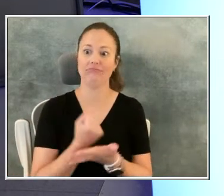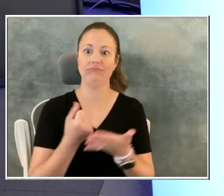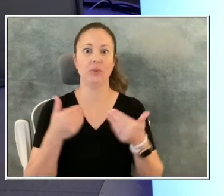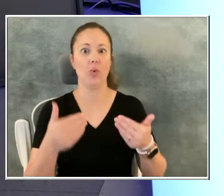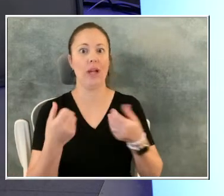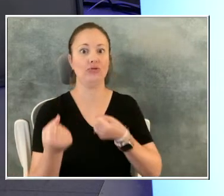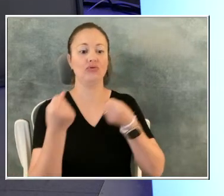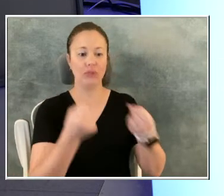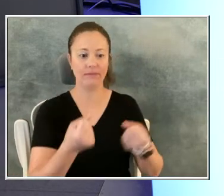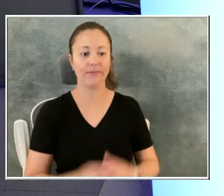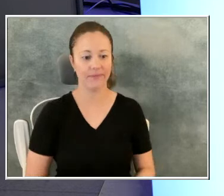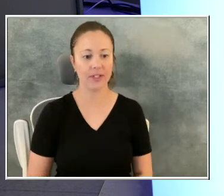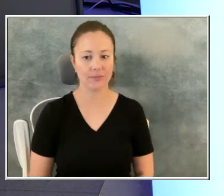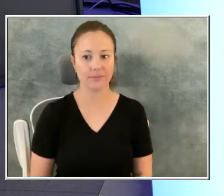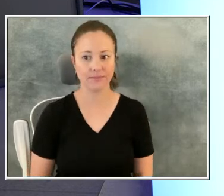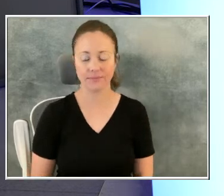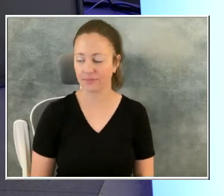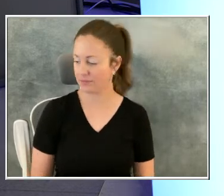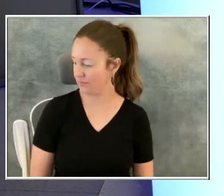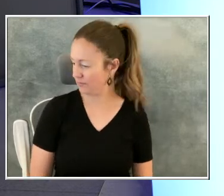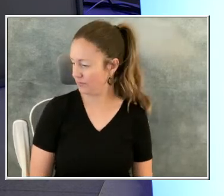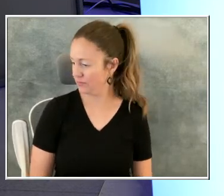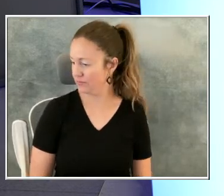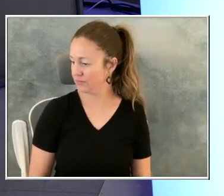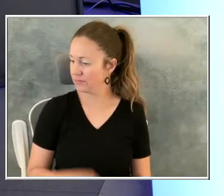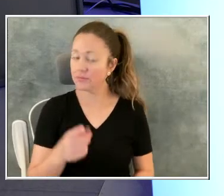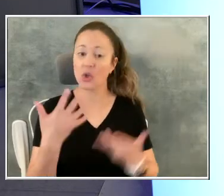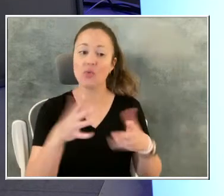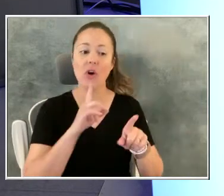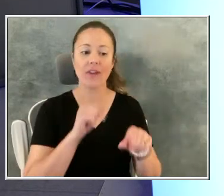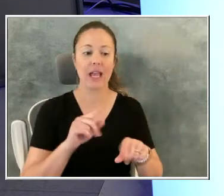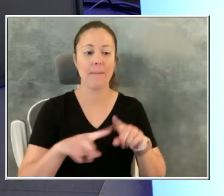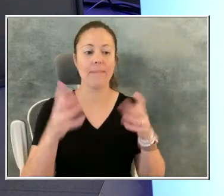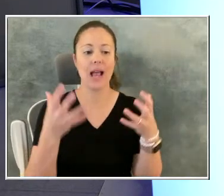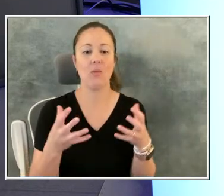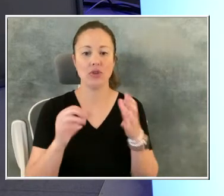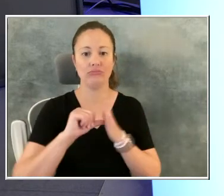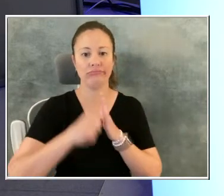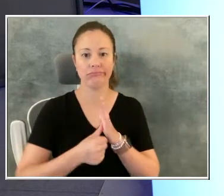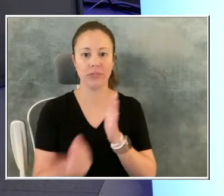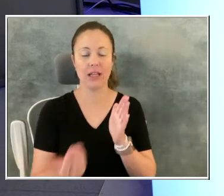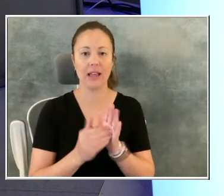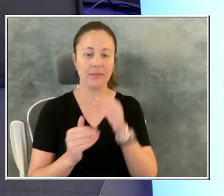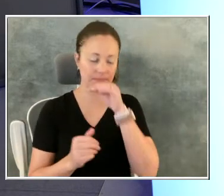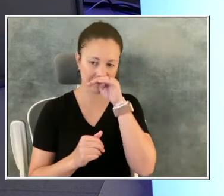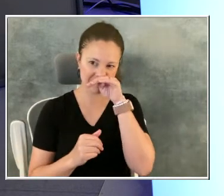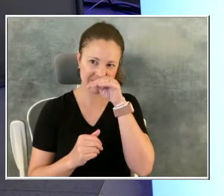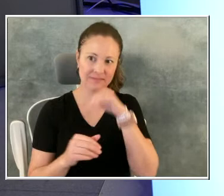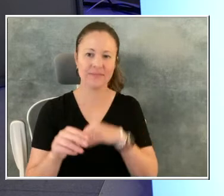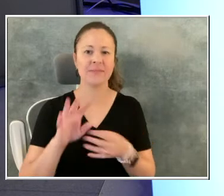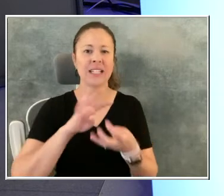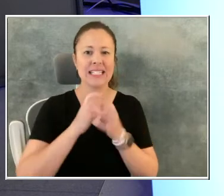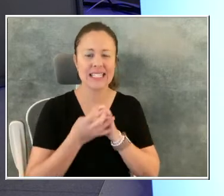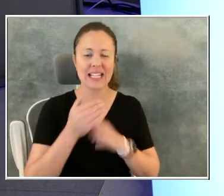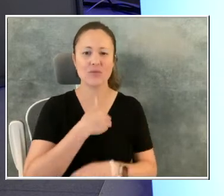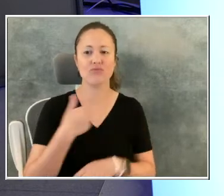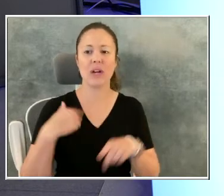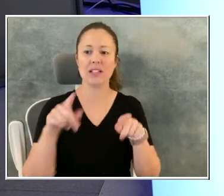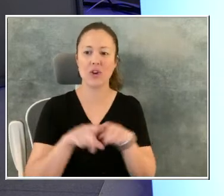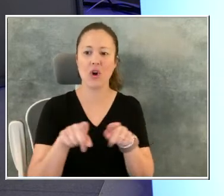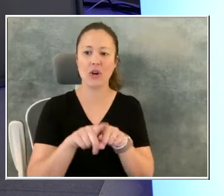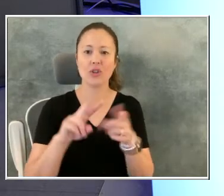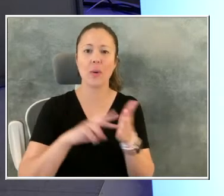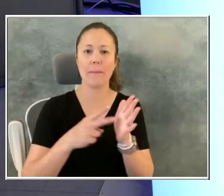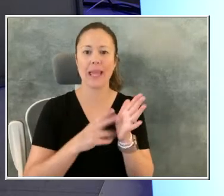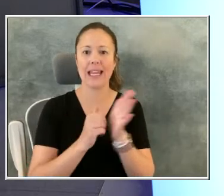that way. Question, you answered it already, but I do want to reiterate this. Jeremy wants to know, do dense breasts also raise cancer risk, or is it